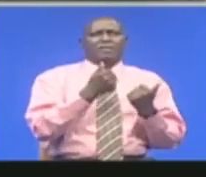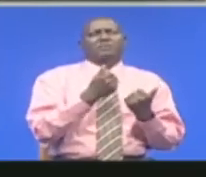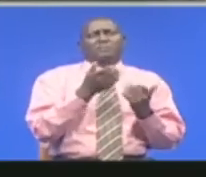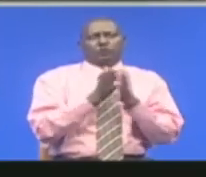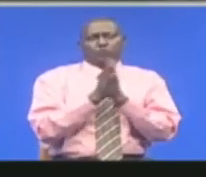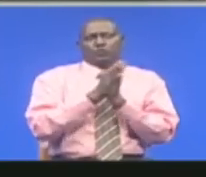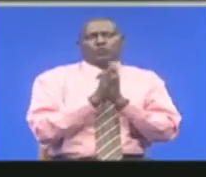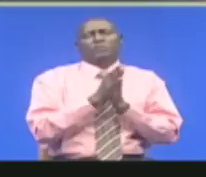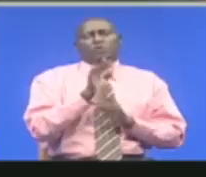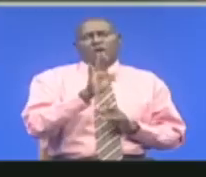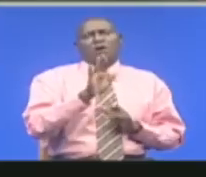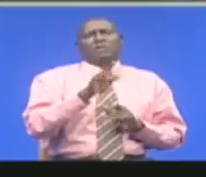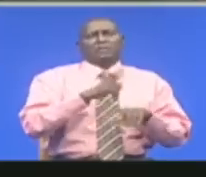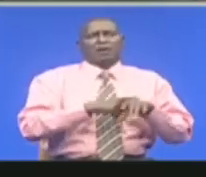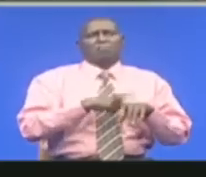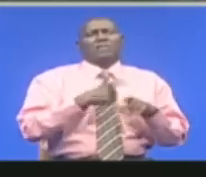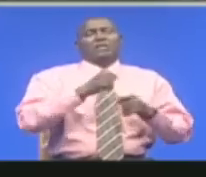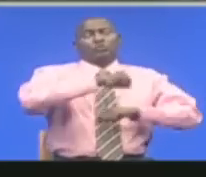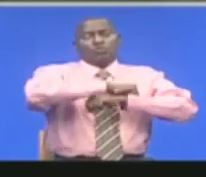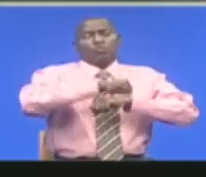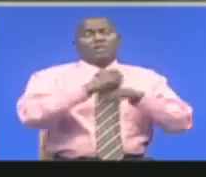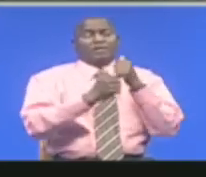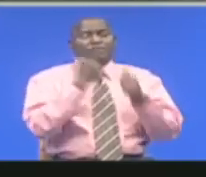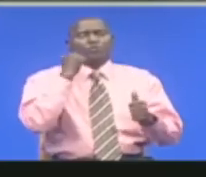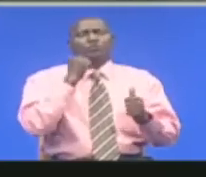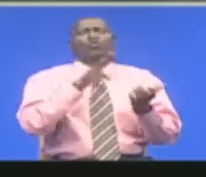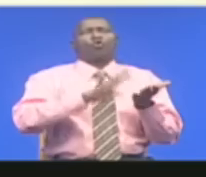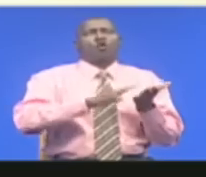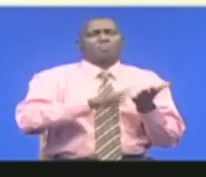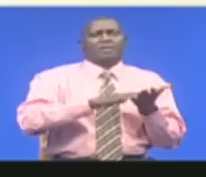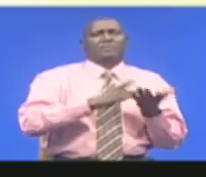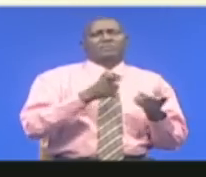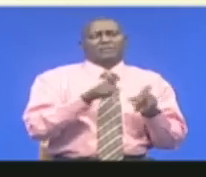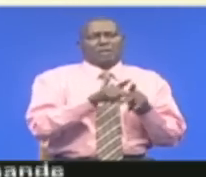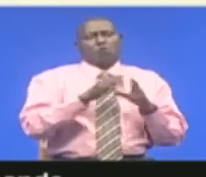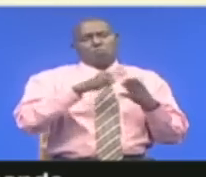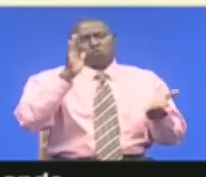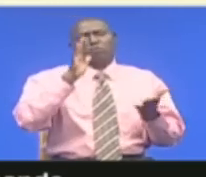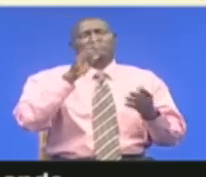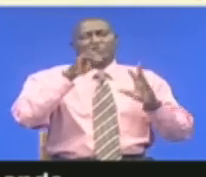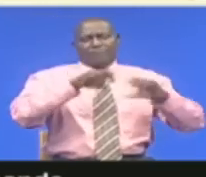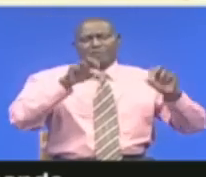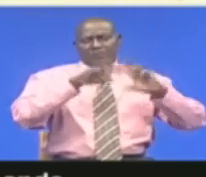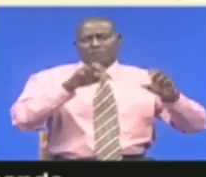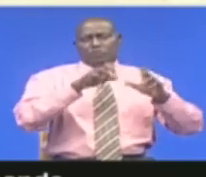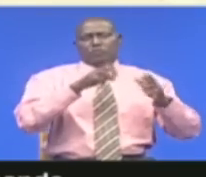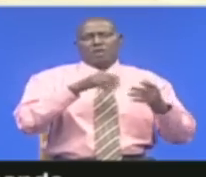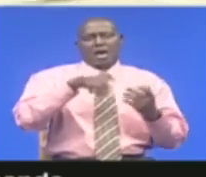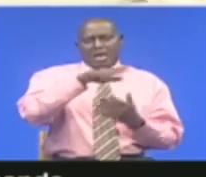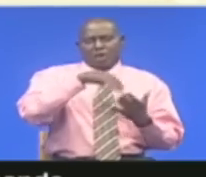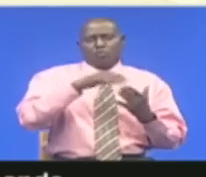evening. The school management declined to comment on the matter as more investigations into the circumstances surrounding Wawira's death